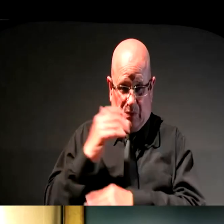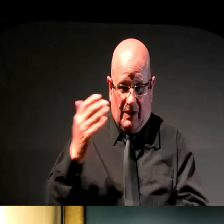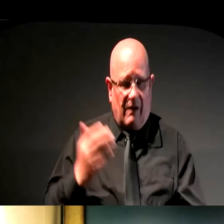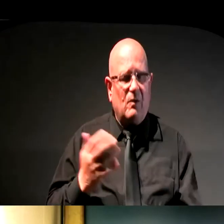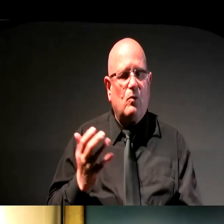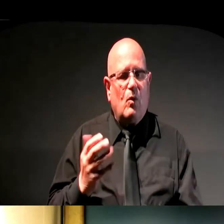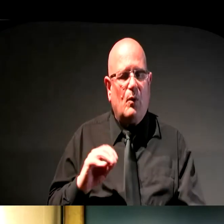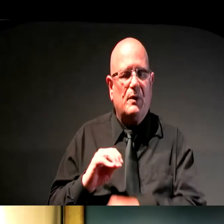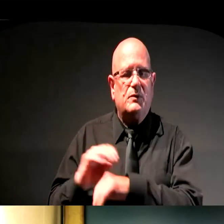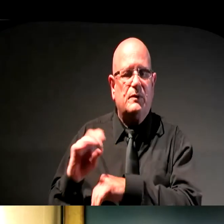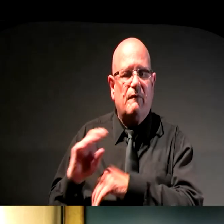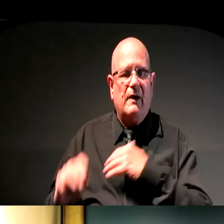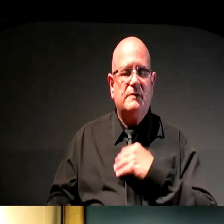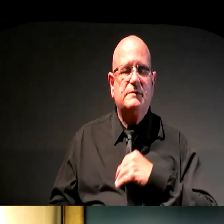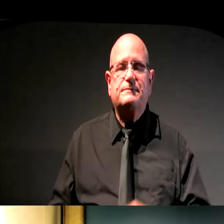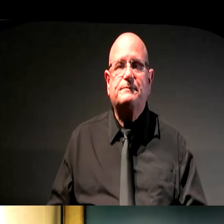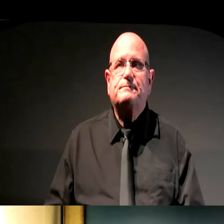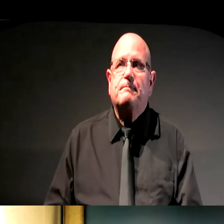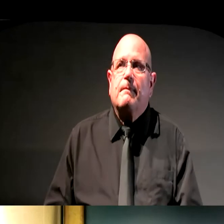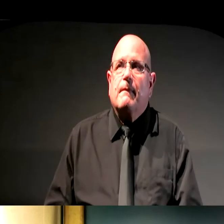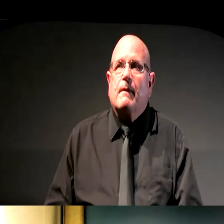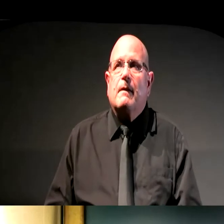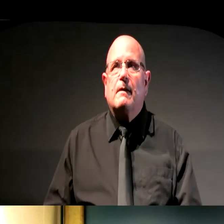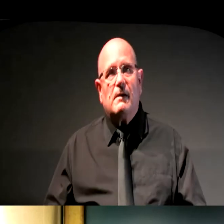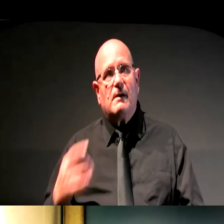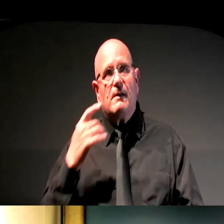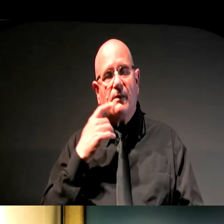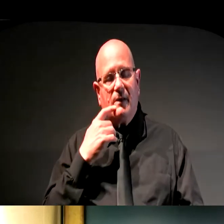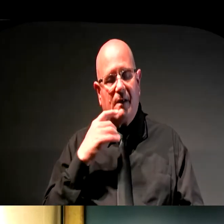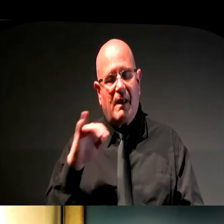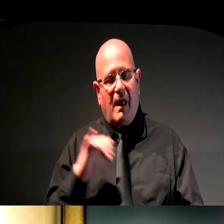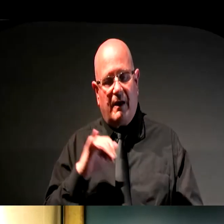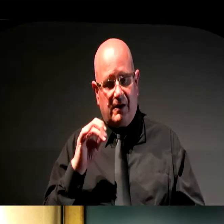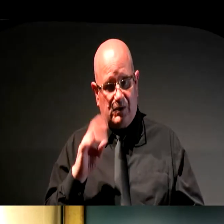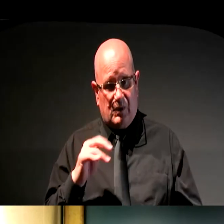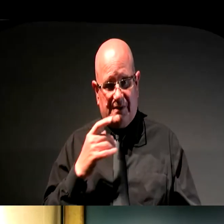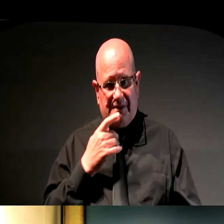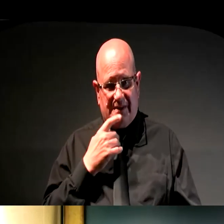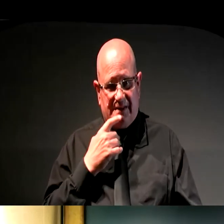that advice be? I think I would go with what Jordan said as well, is have an open mind.